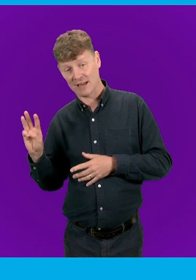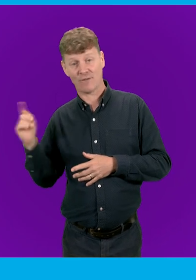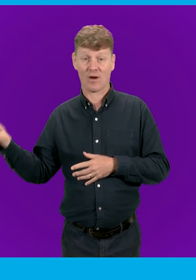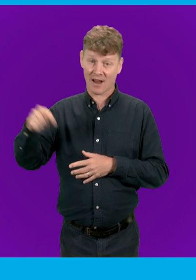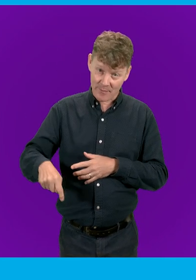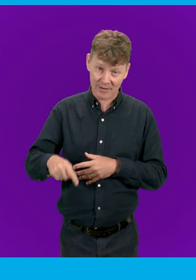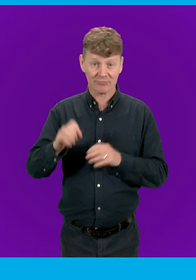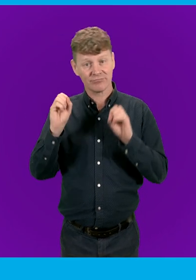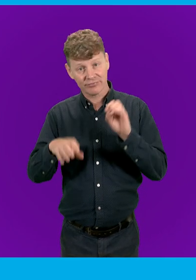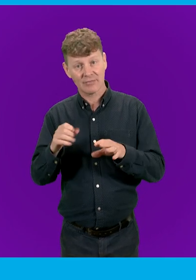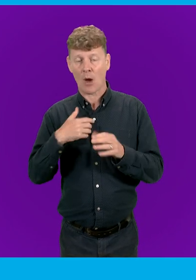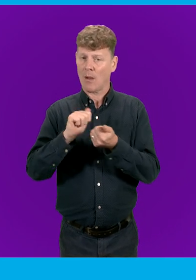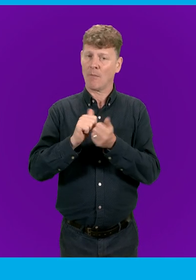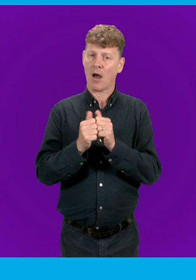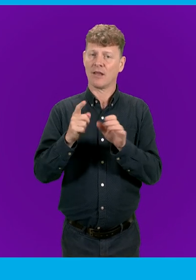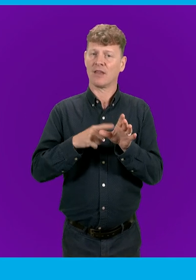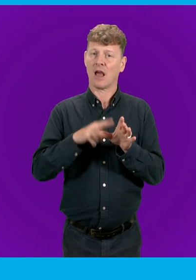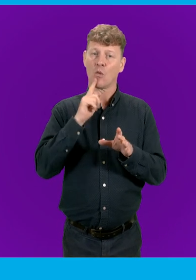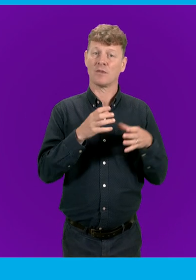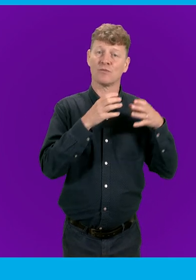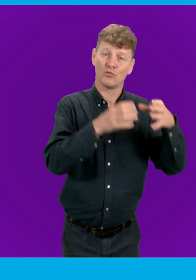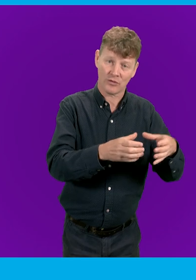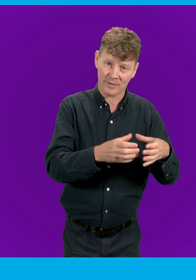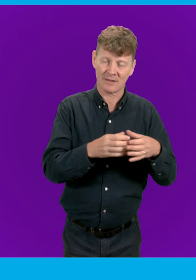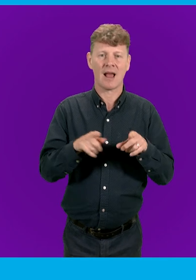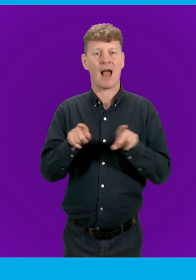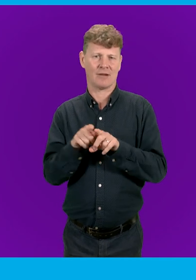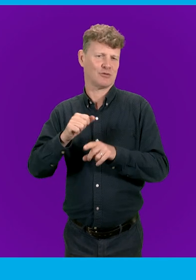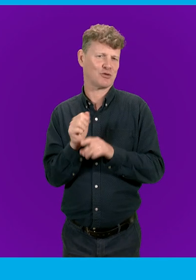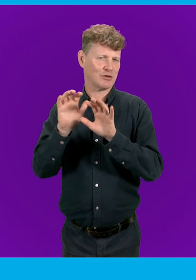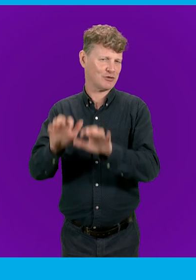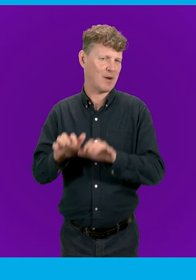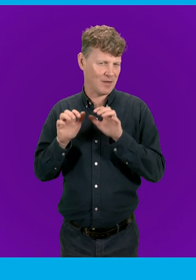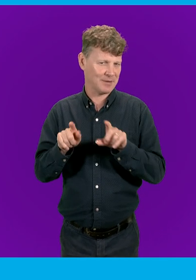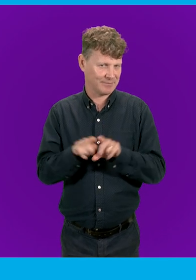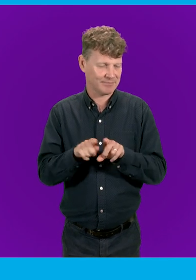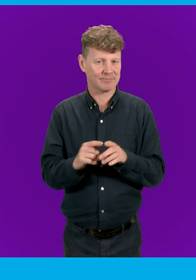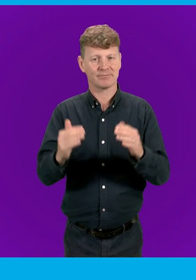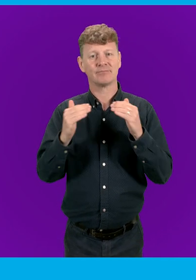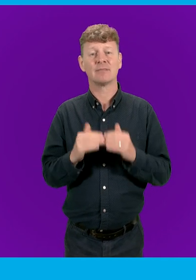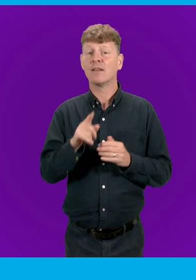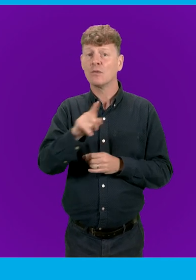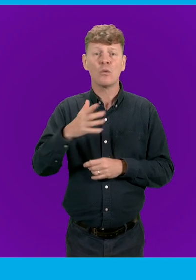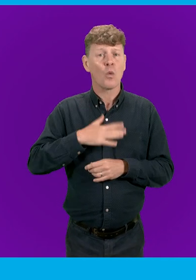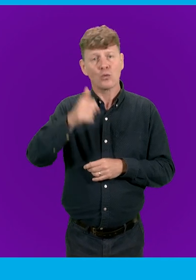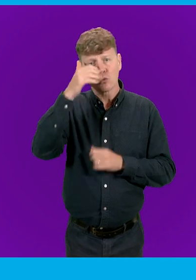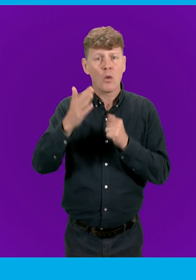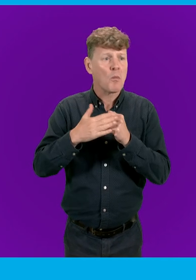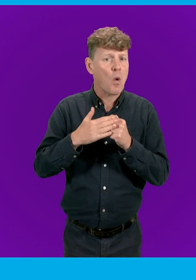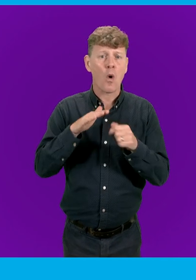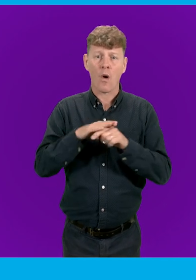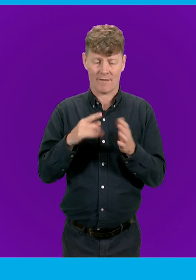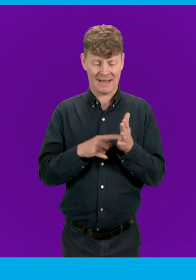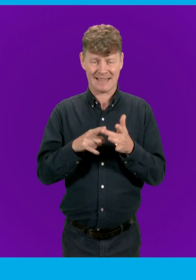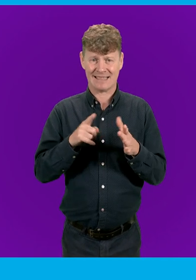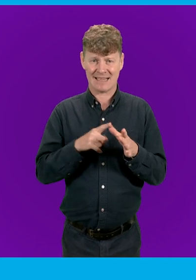insights, our partners at the Young Women's Movement and of course at the Scottish Parliament more broadly. If you'd like to know more about the work that Tia